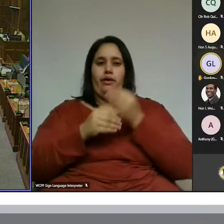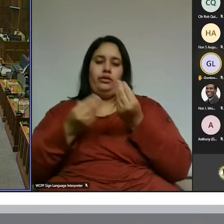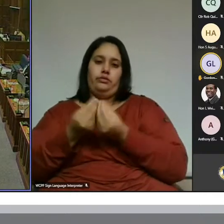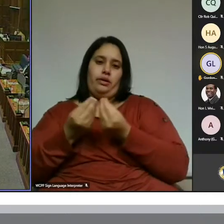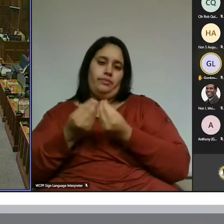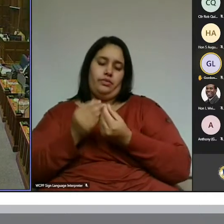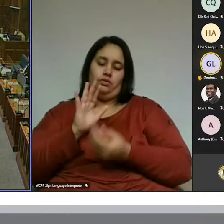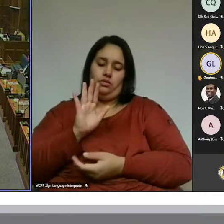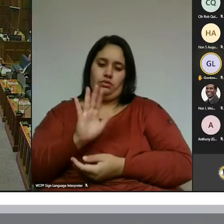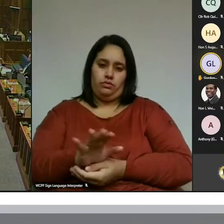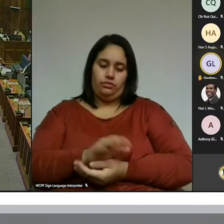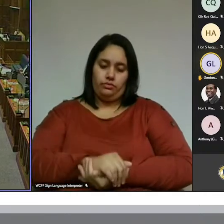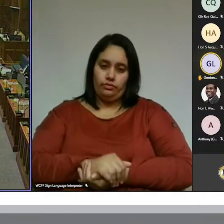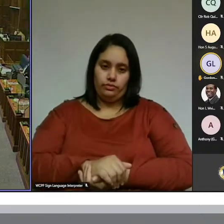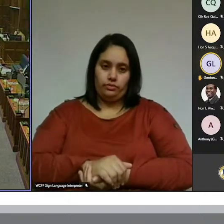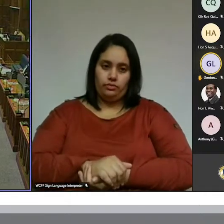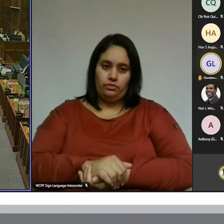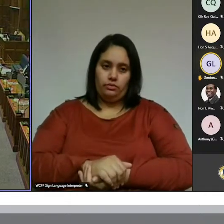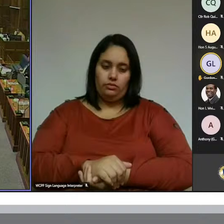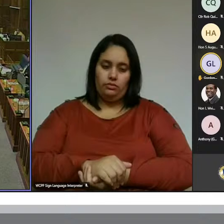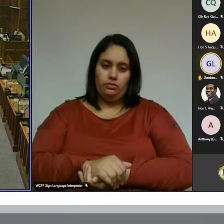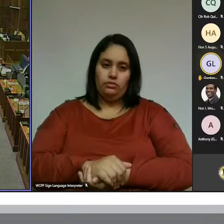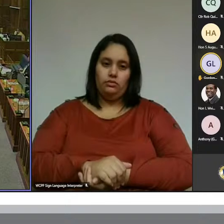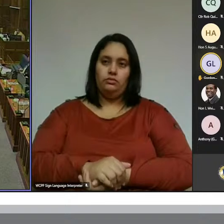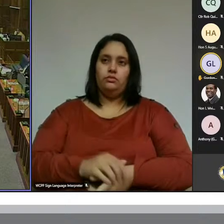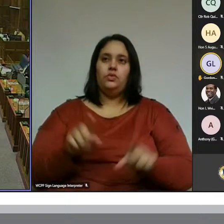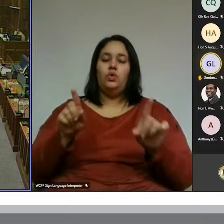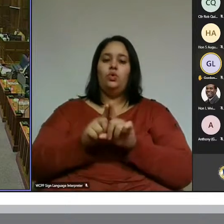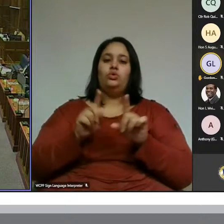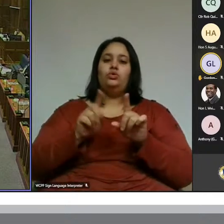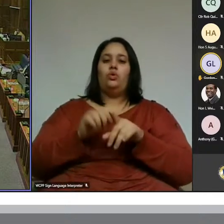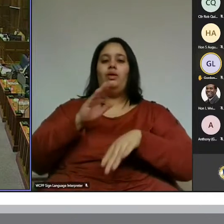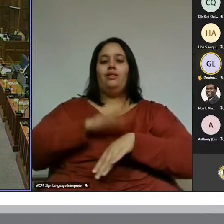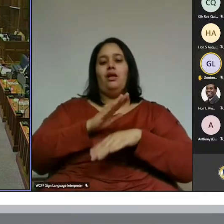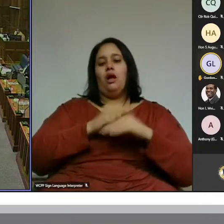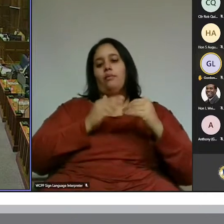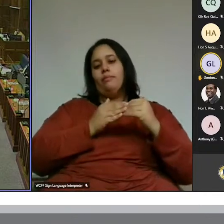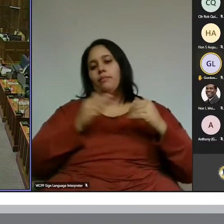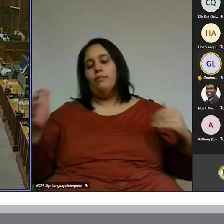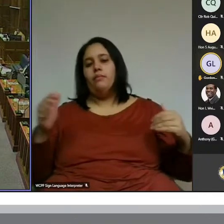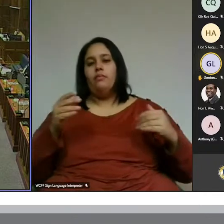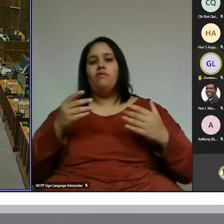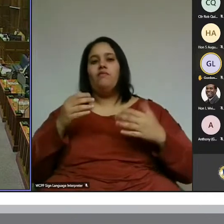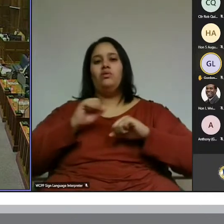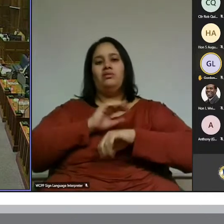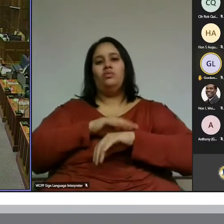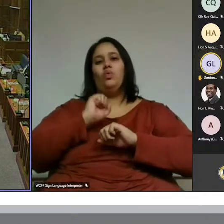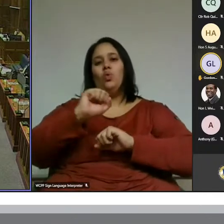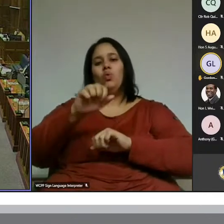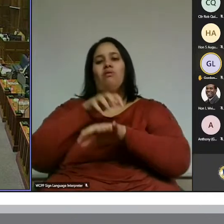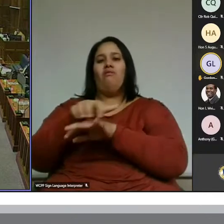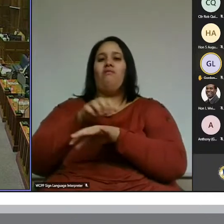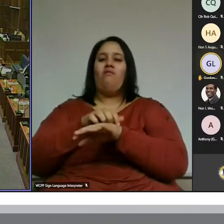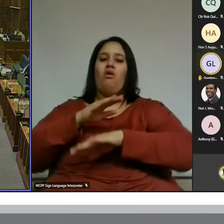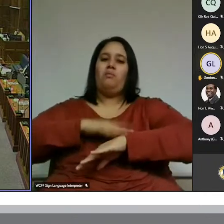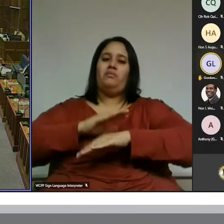that, as well as the time frames for seasonal activities within